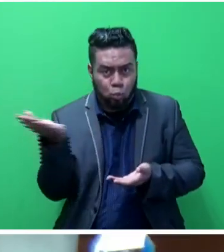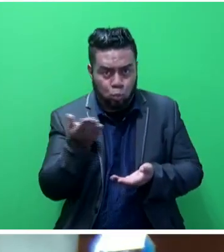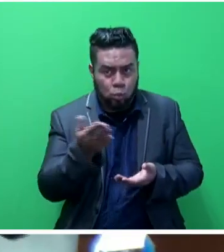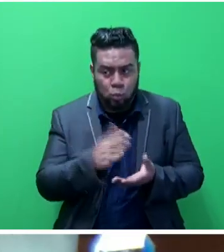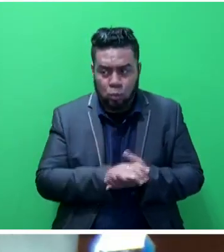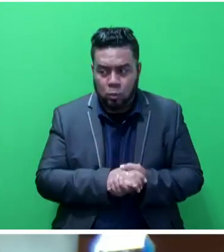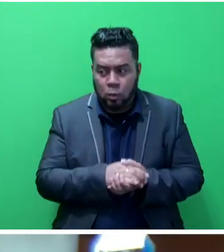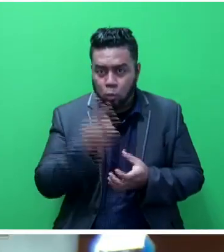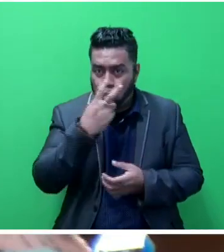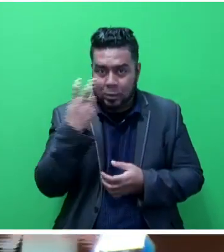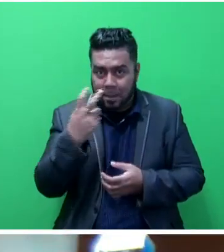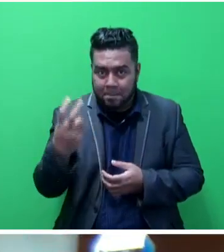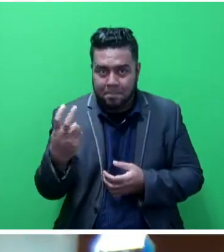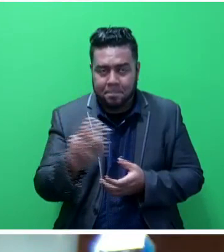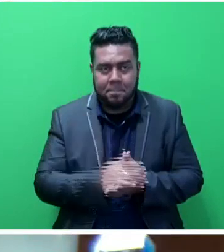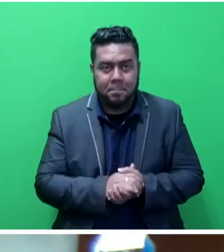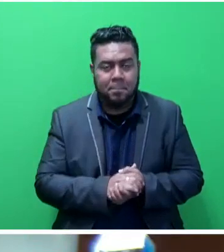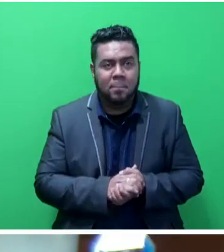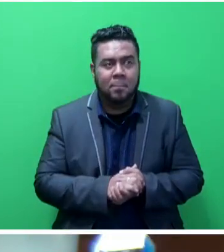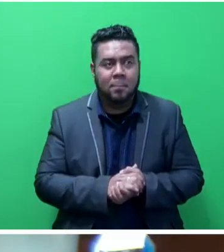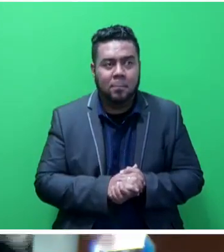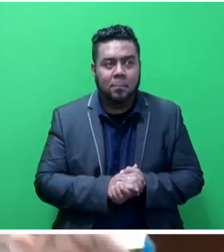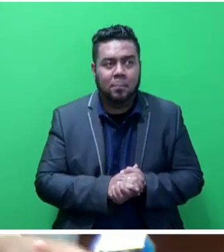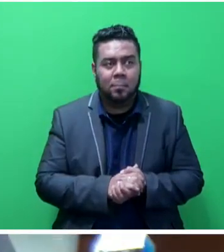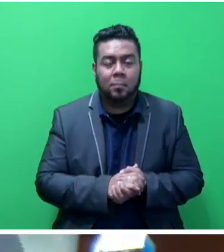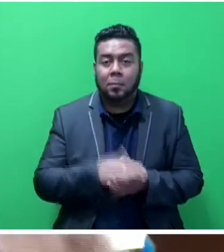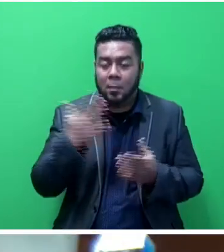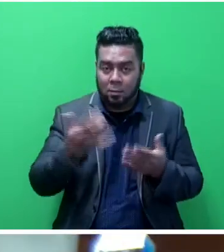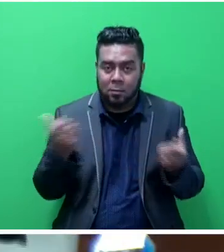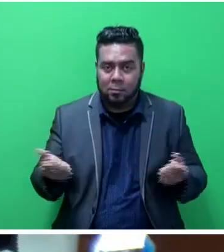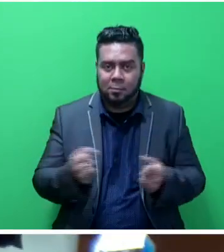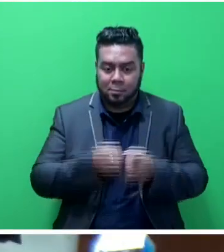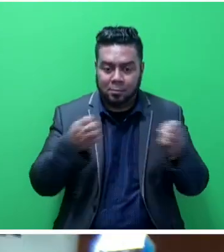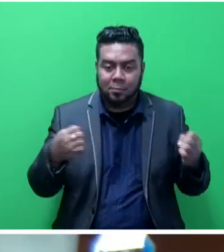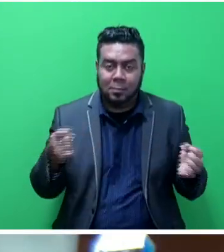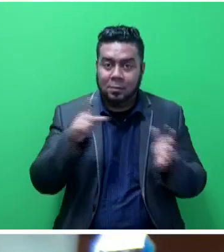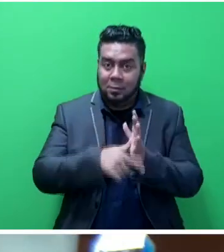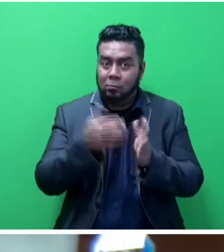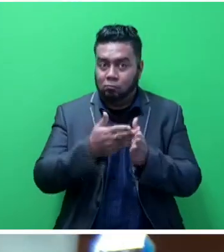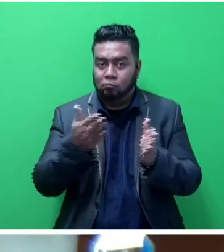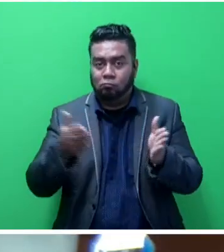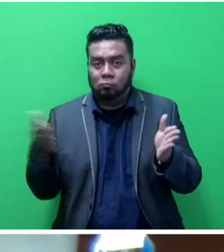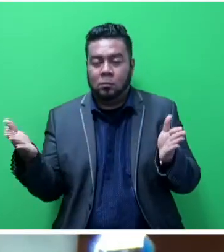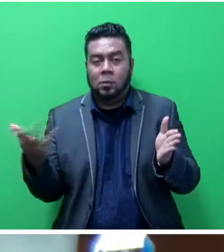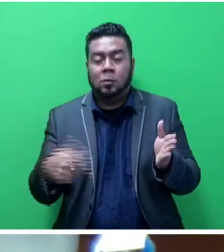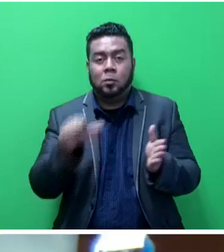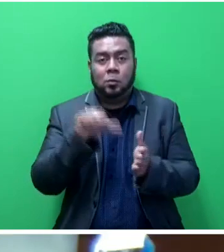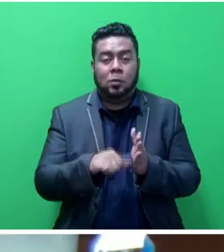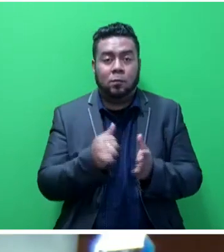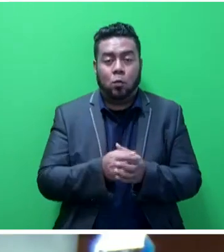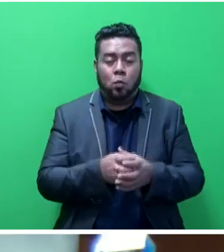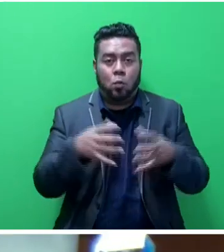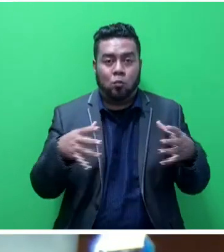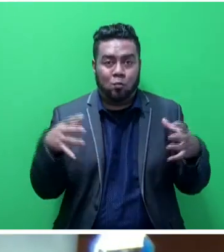industrial sector. All these sectors now have expanded over time, and naturally, the rate of growth of these sectors